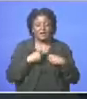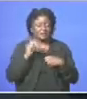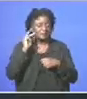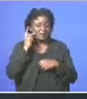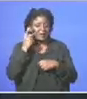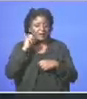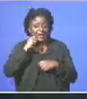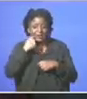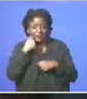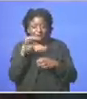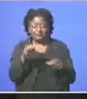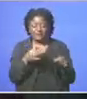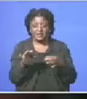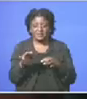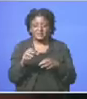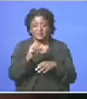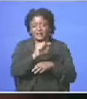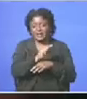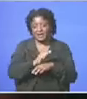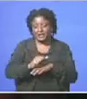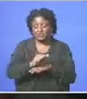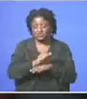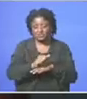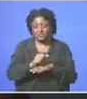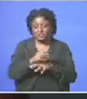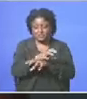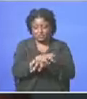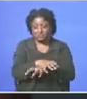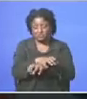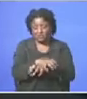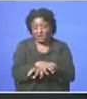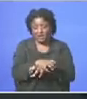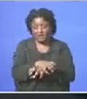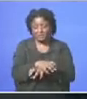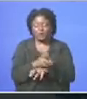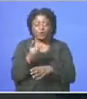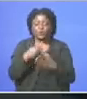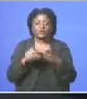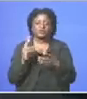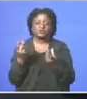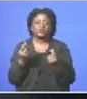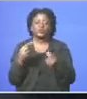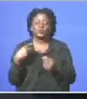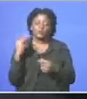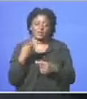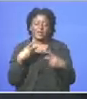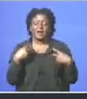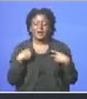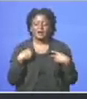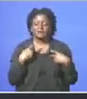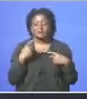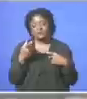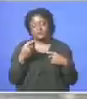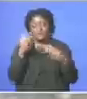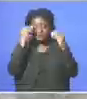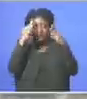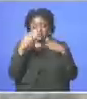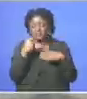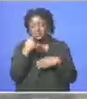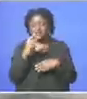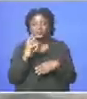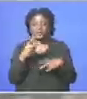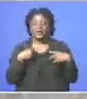Crab Fest, Cat Island has Rake and Scrape. What do we have? And a teacher in the class in the meeting said, well, we have the Cascarilla.